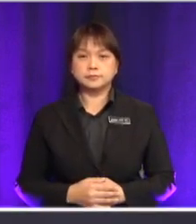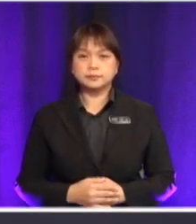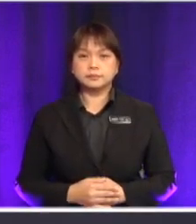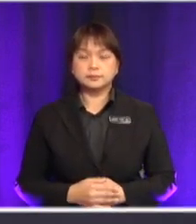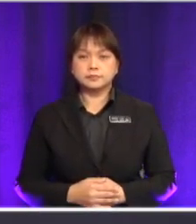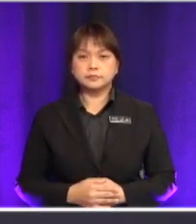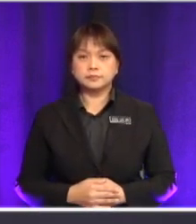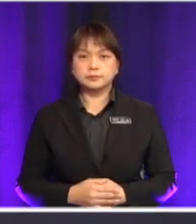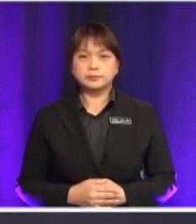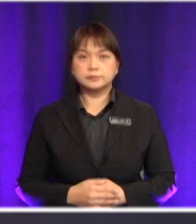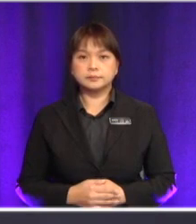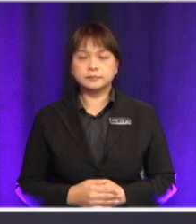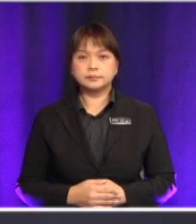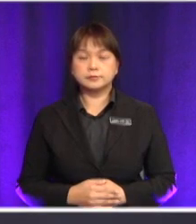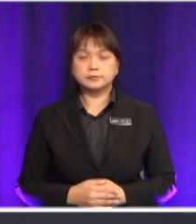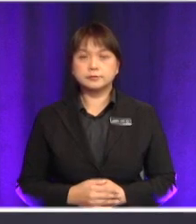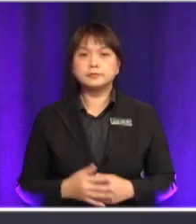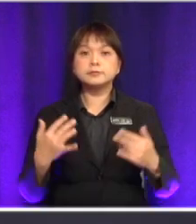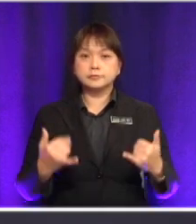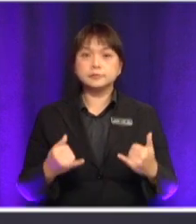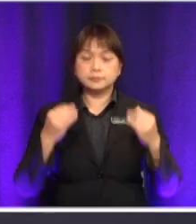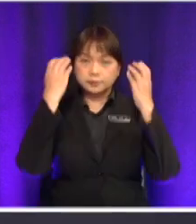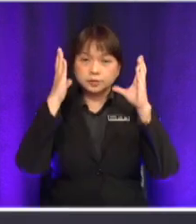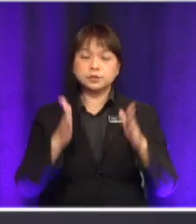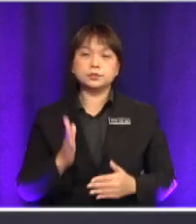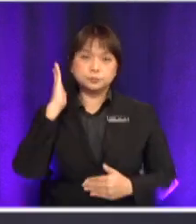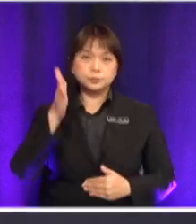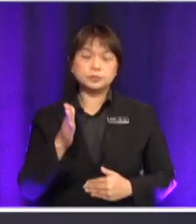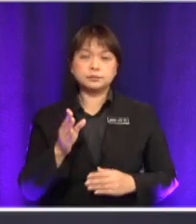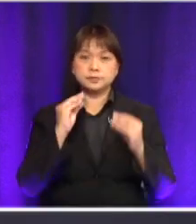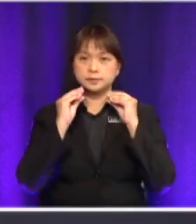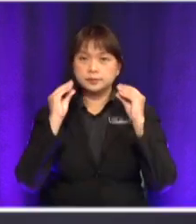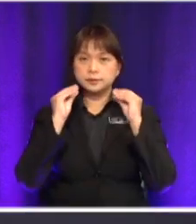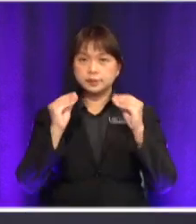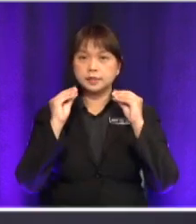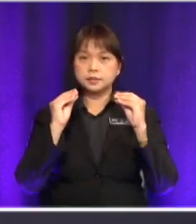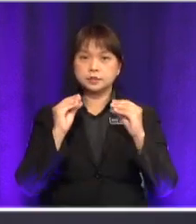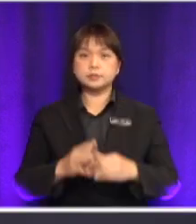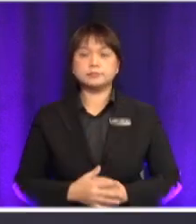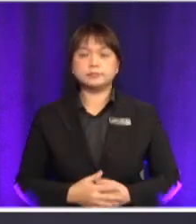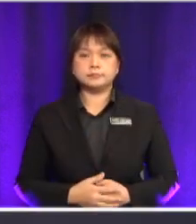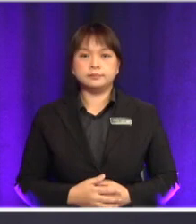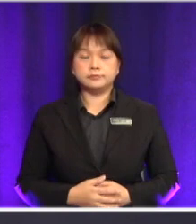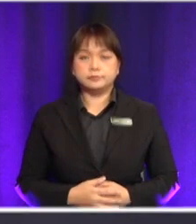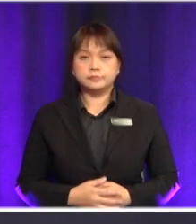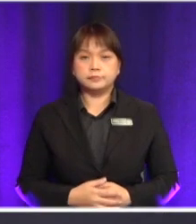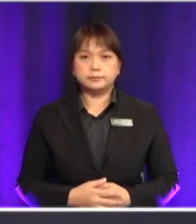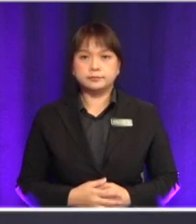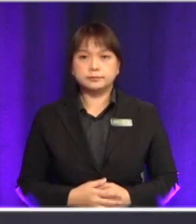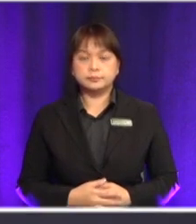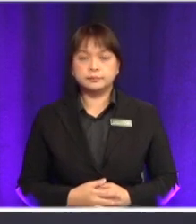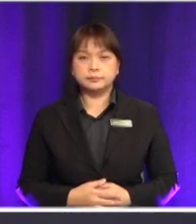teacher Halimatul here with us to teach us into the details, getting into the details of each paragraphs, referring